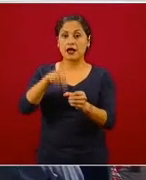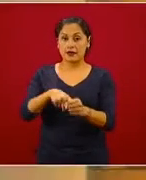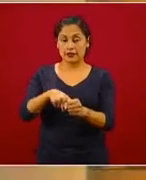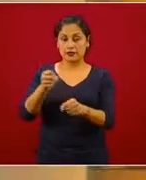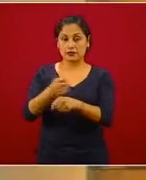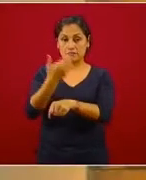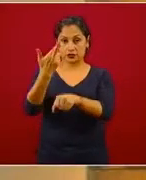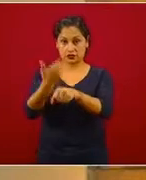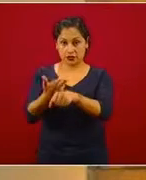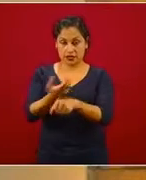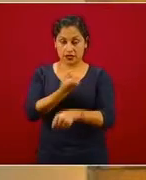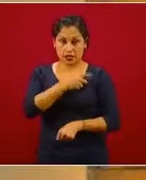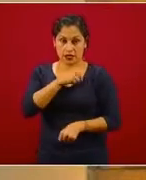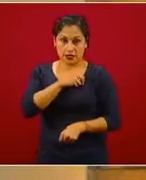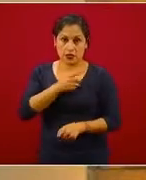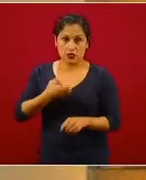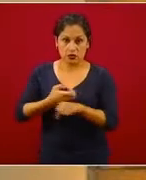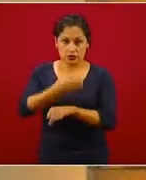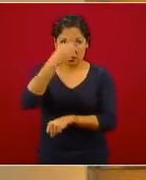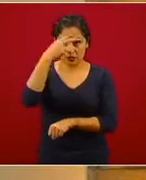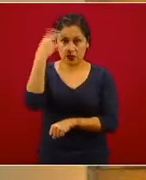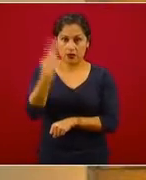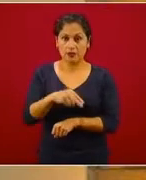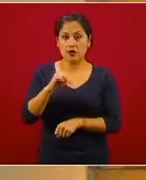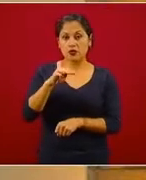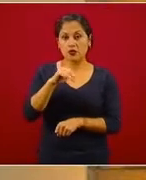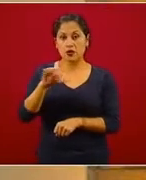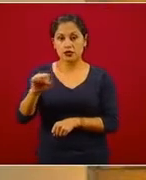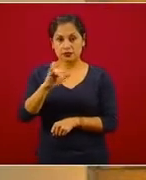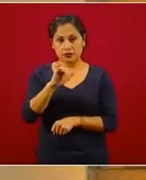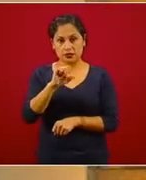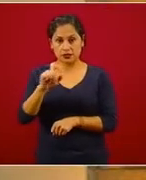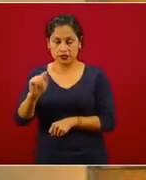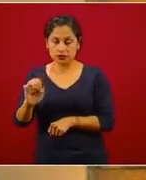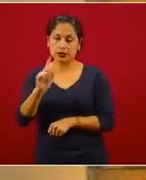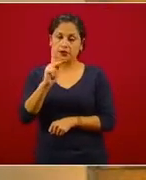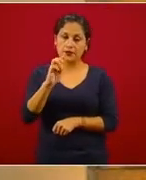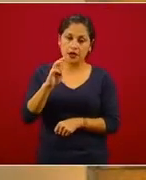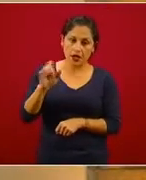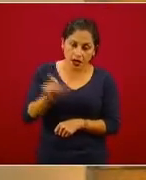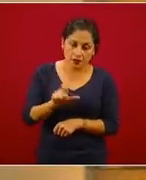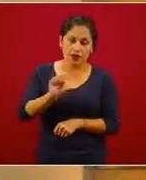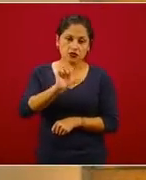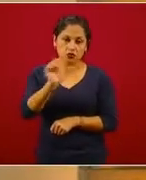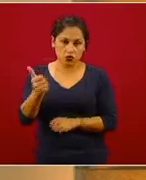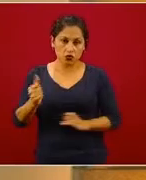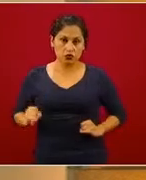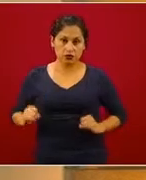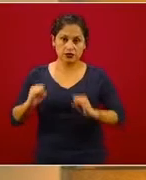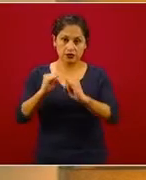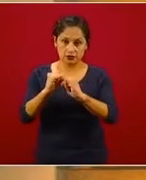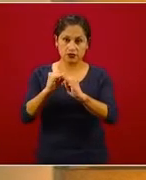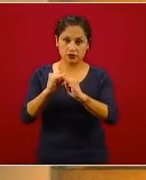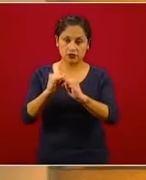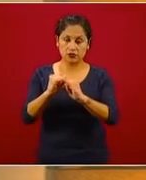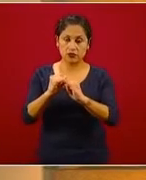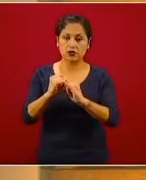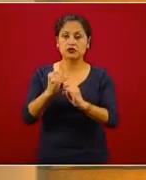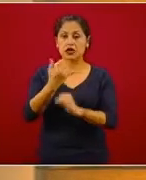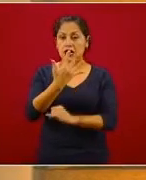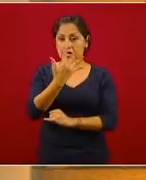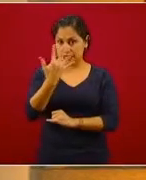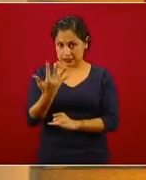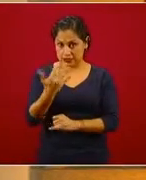5 COVID hospitals, and those were part of the hospital network for the state of